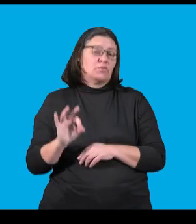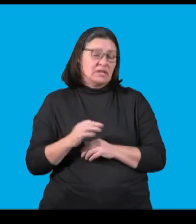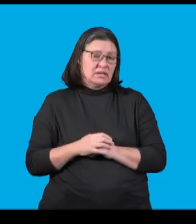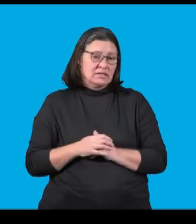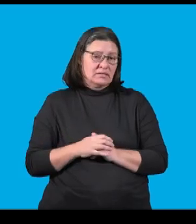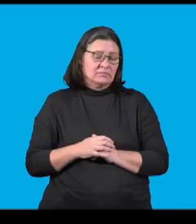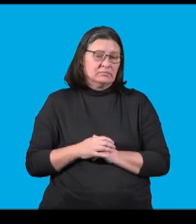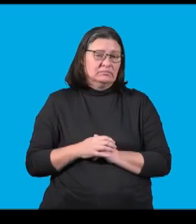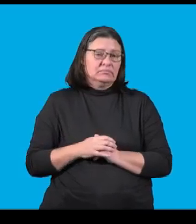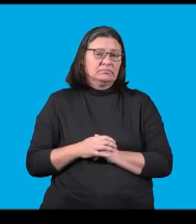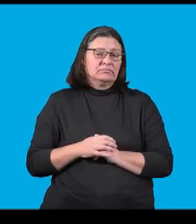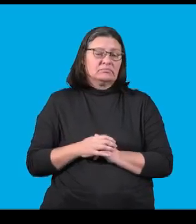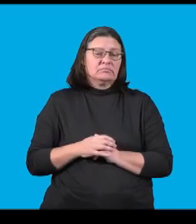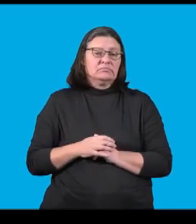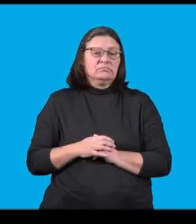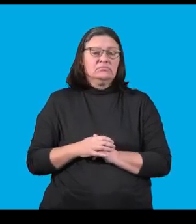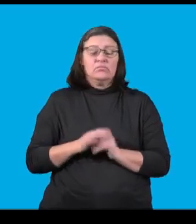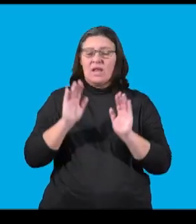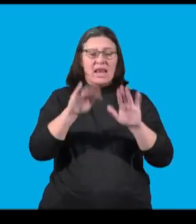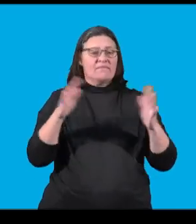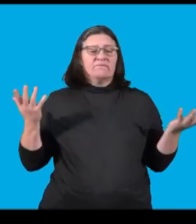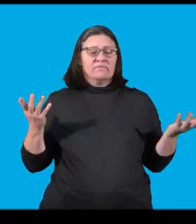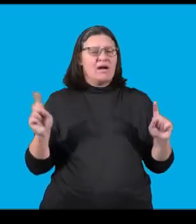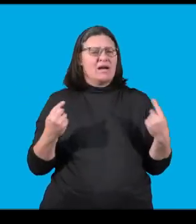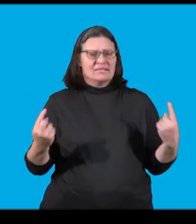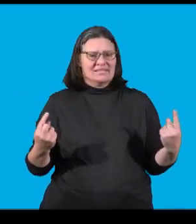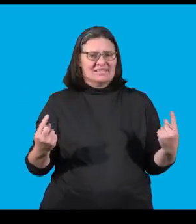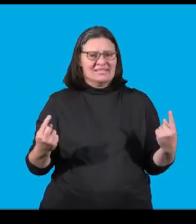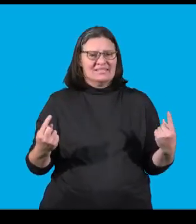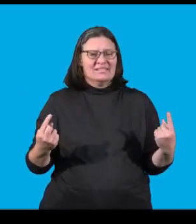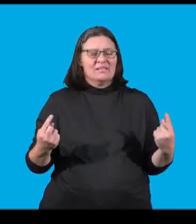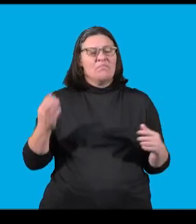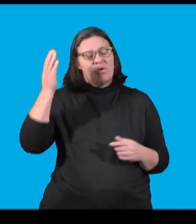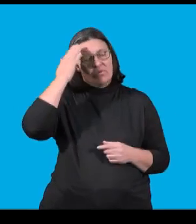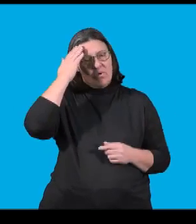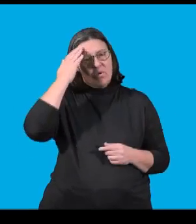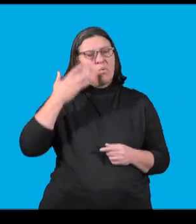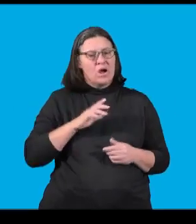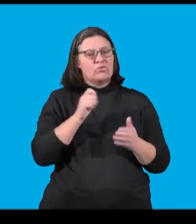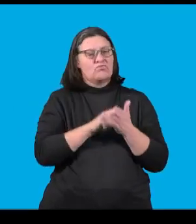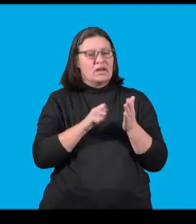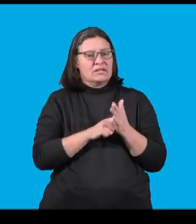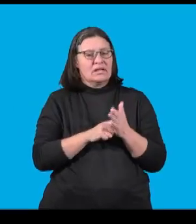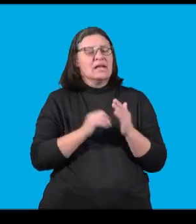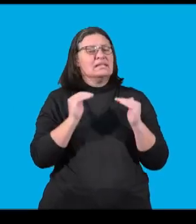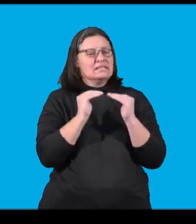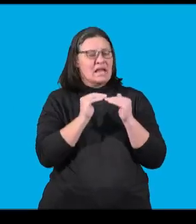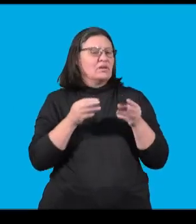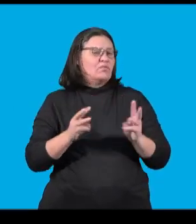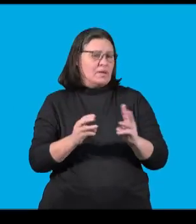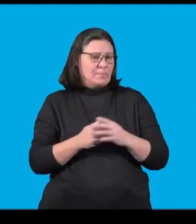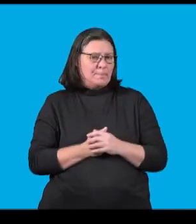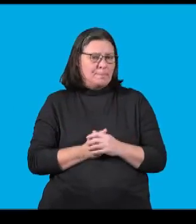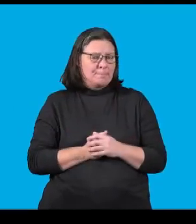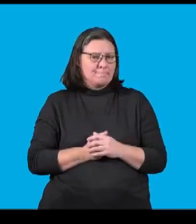your coordinate, so it's going to be 3. And you cannot leave it at this point, okay? So we know that ultimately we want to write this equation in standard form,